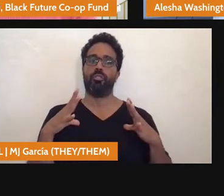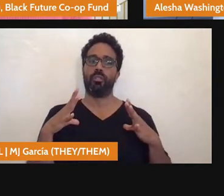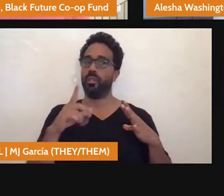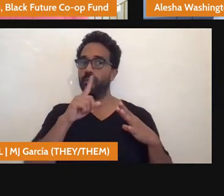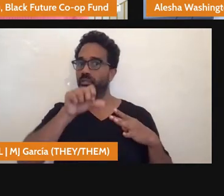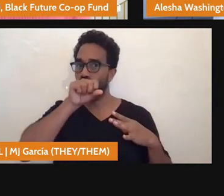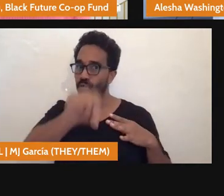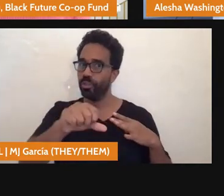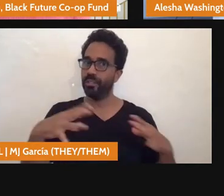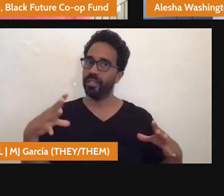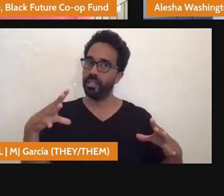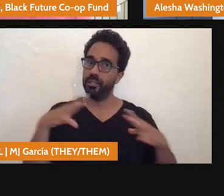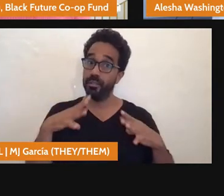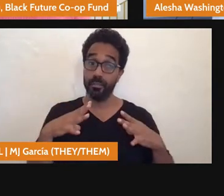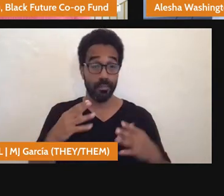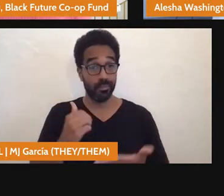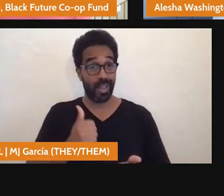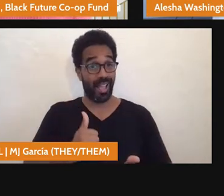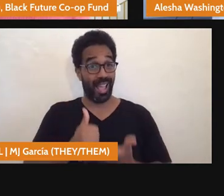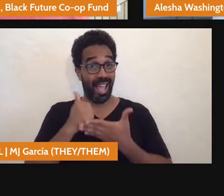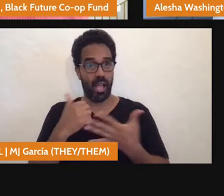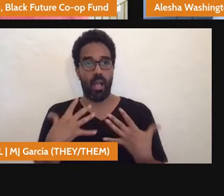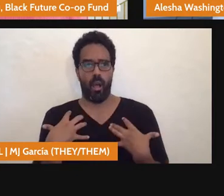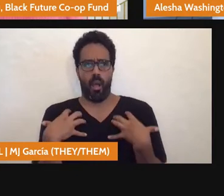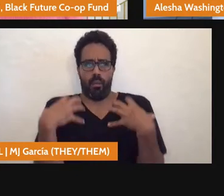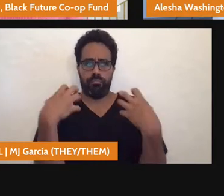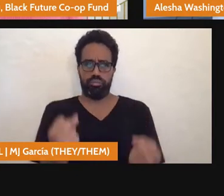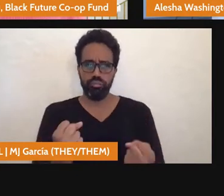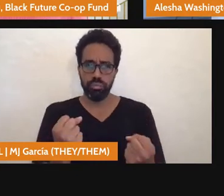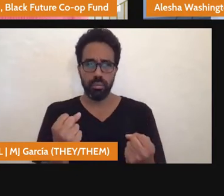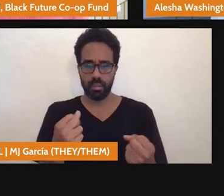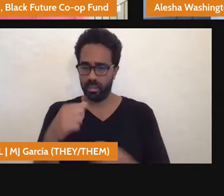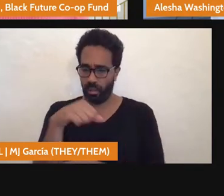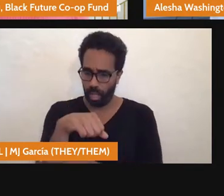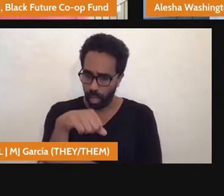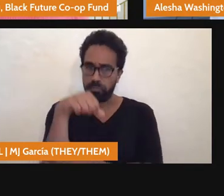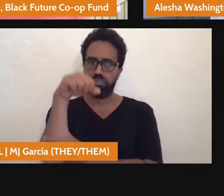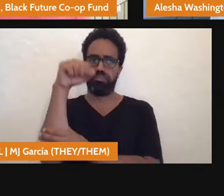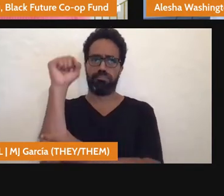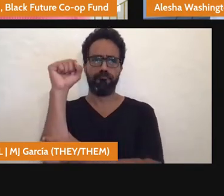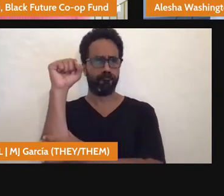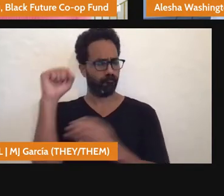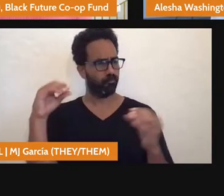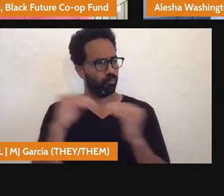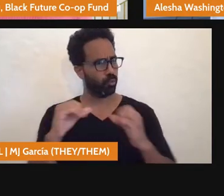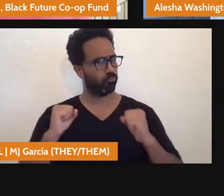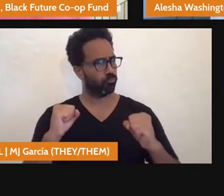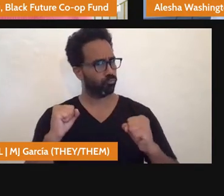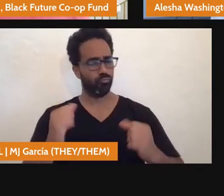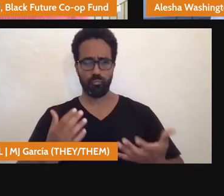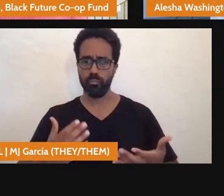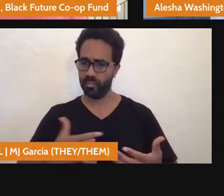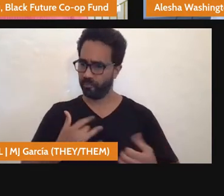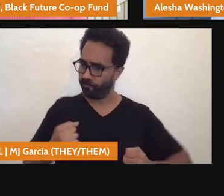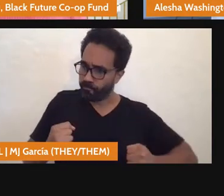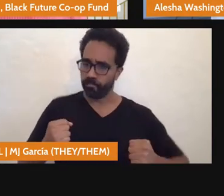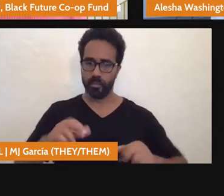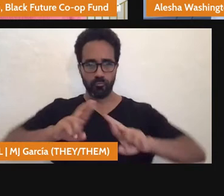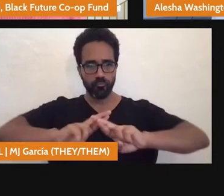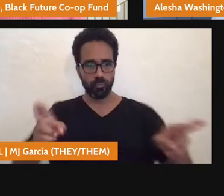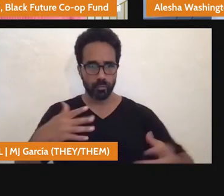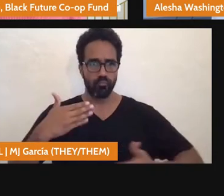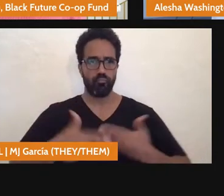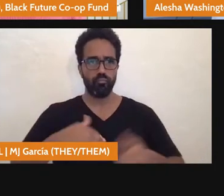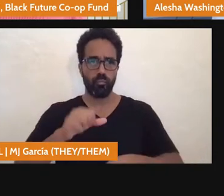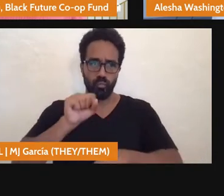to getting restored and coming back, you know, with that fierce urgency and energy that you need to do